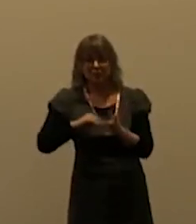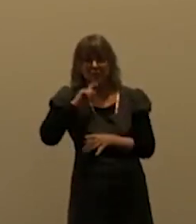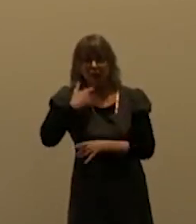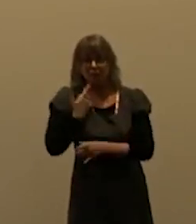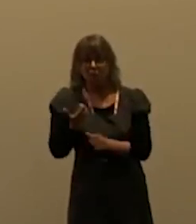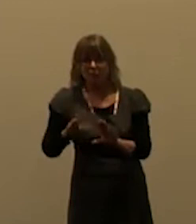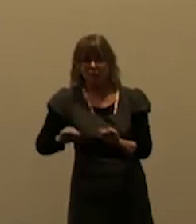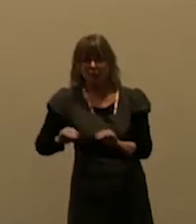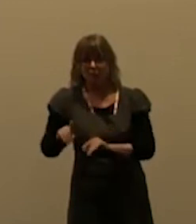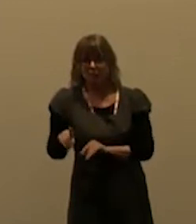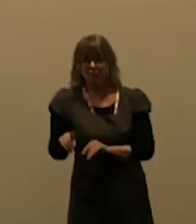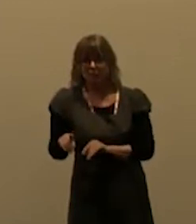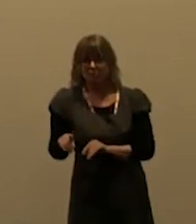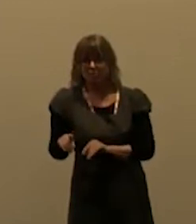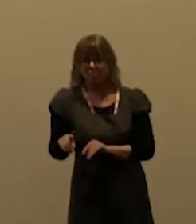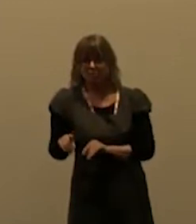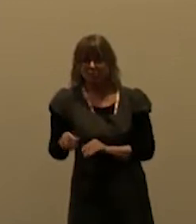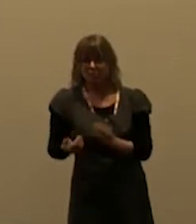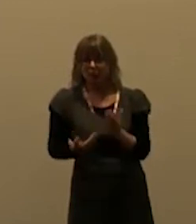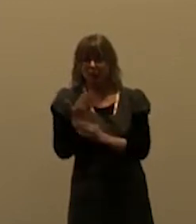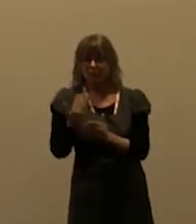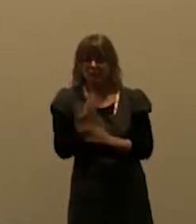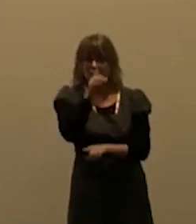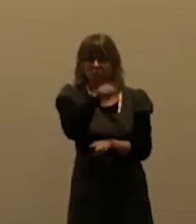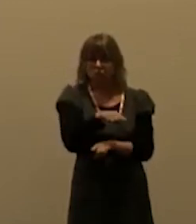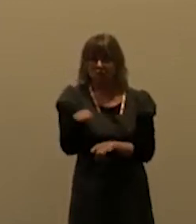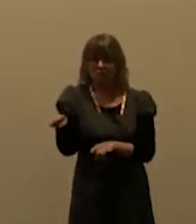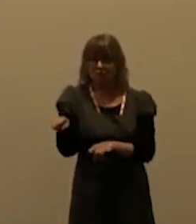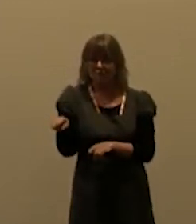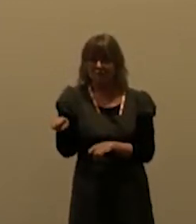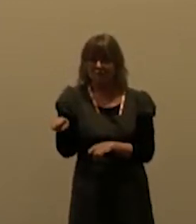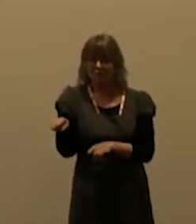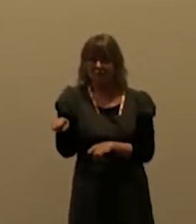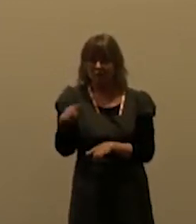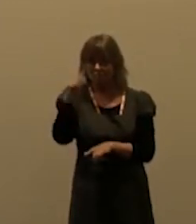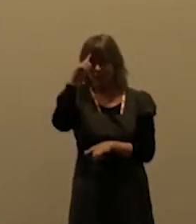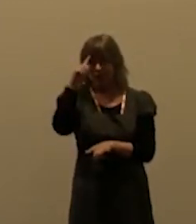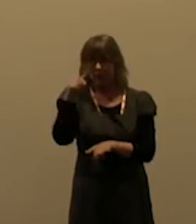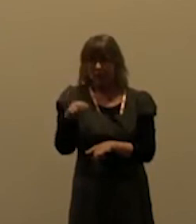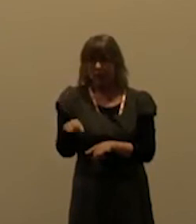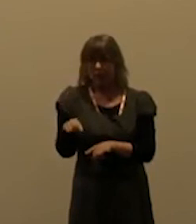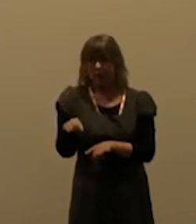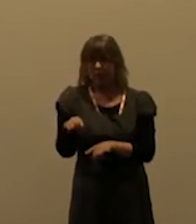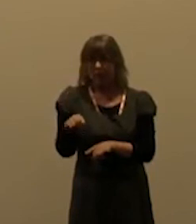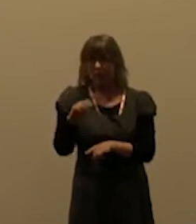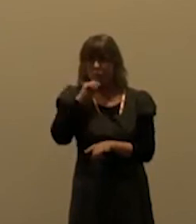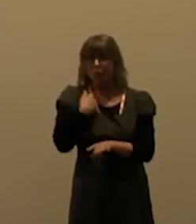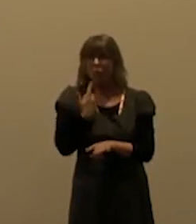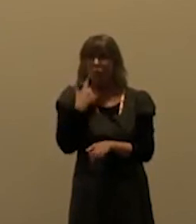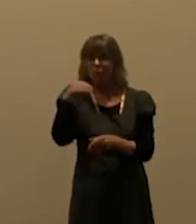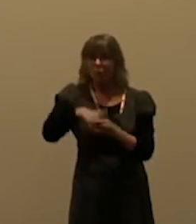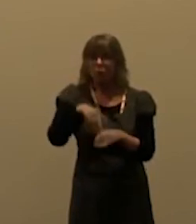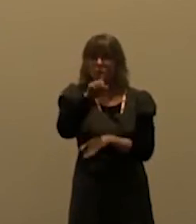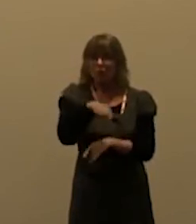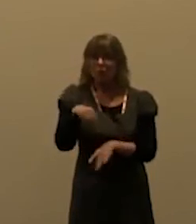Have they intimated that they're going to update it to Graph? but they are incorporating more and more of the graph is the important thing. So I feel like they will probably incorporate